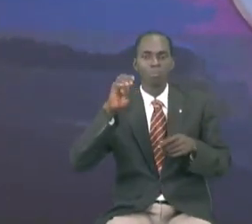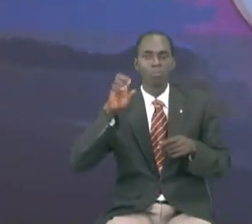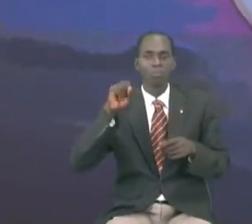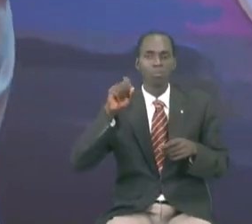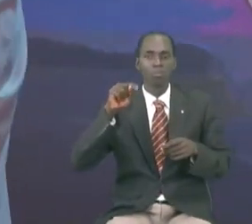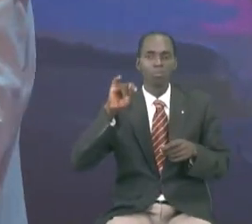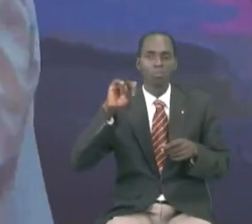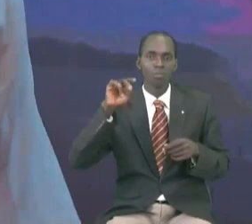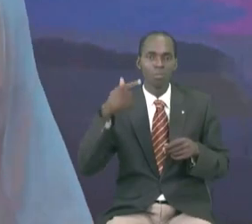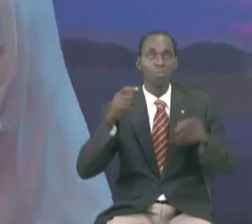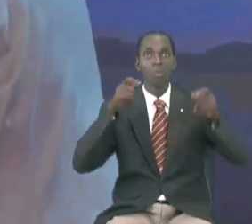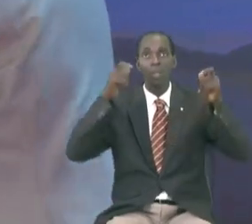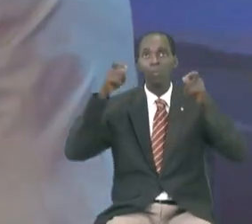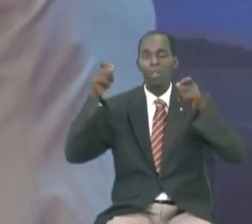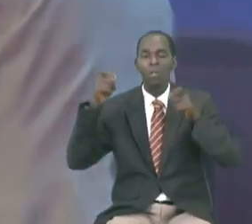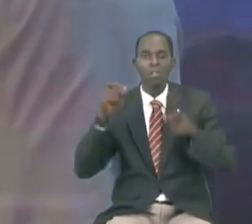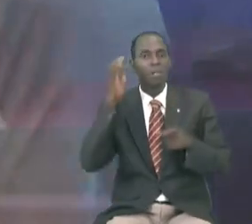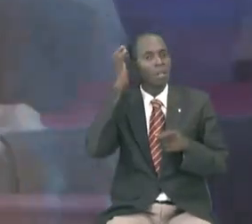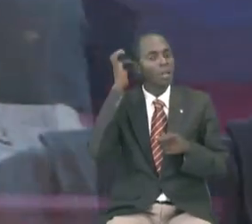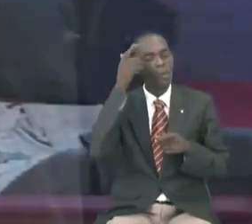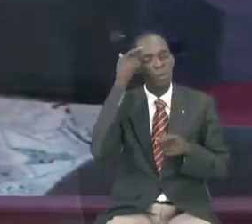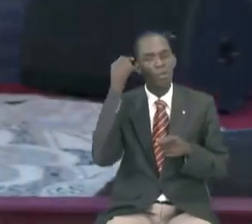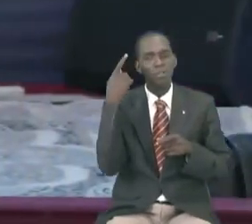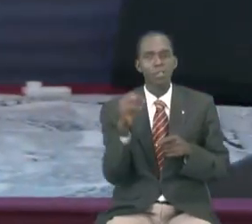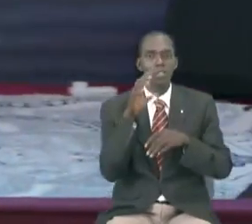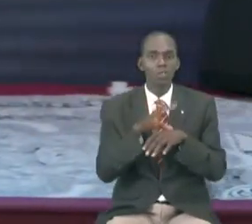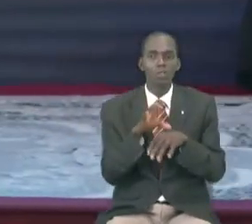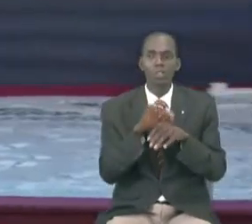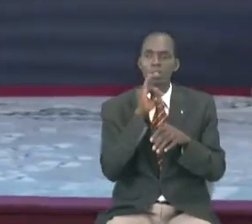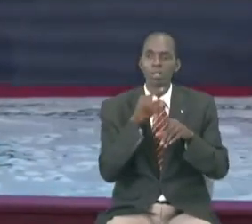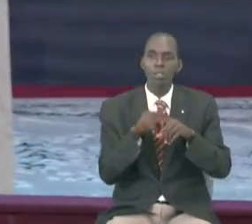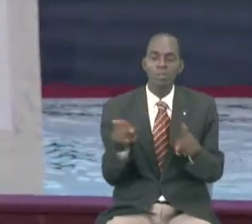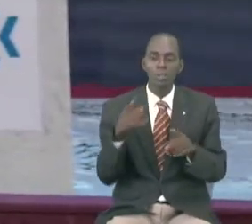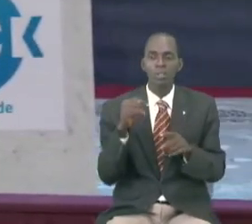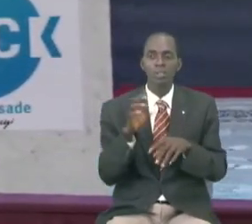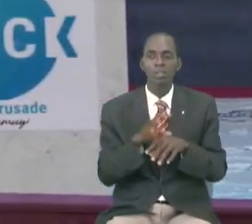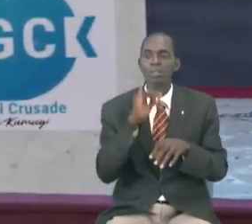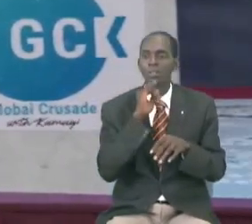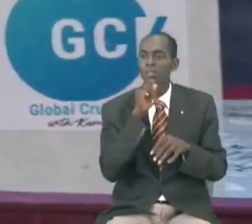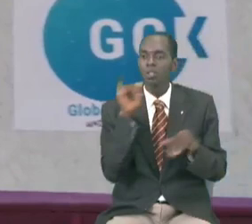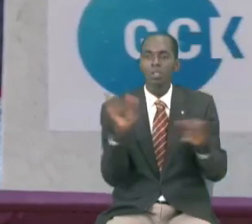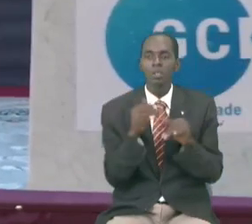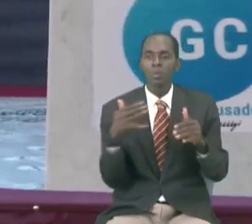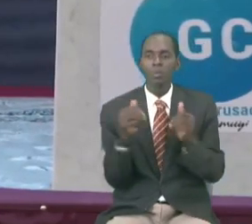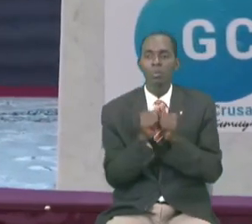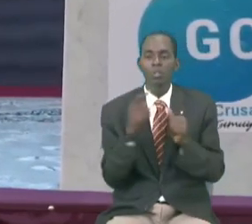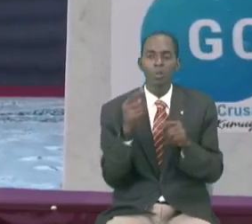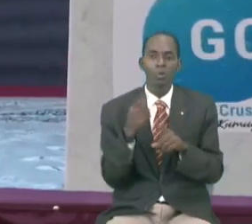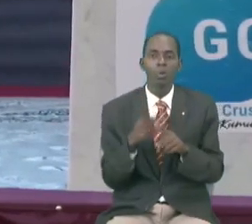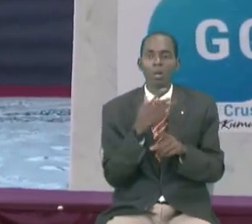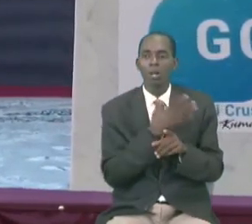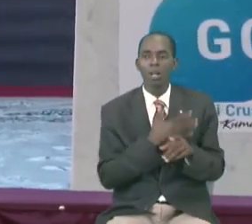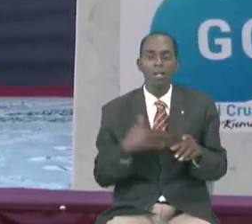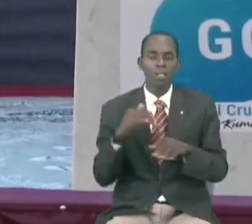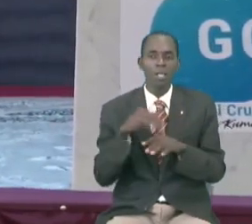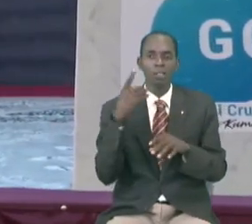not the church. And eventually, the world started coming into the church. And now, if